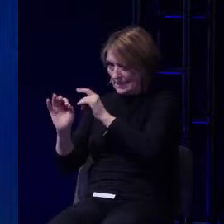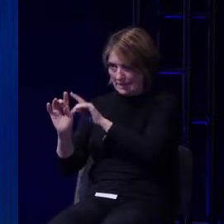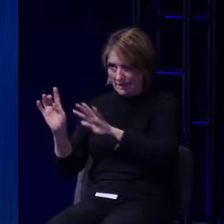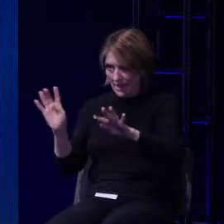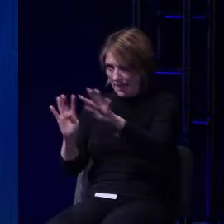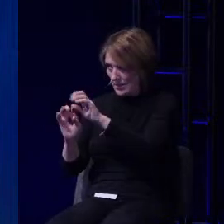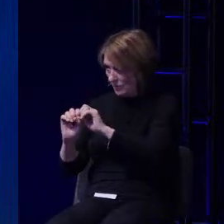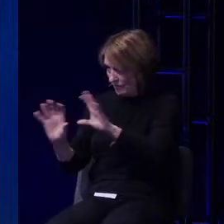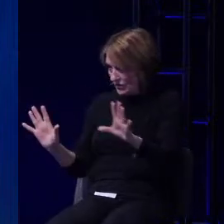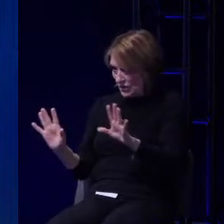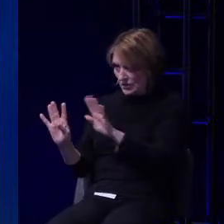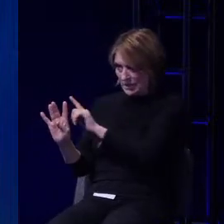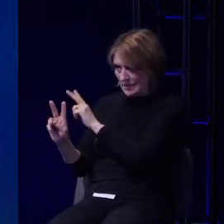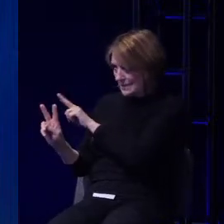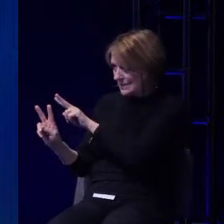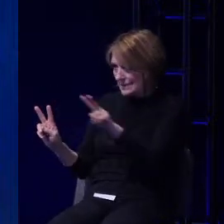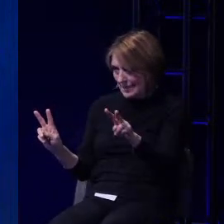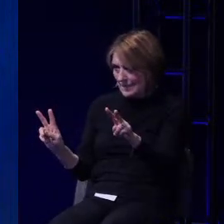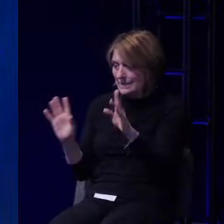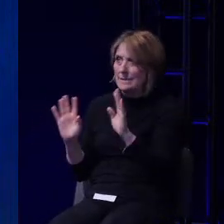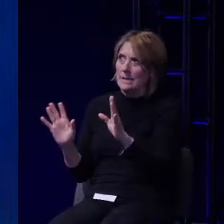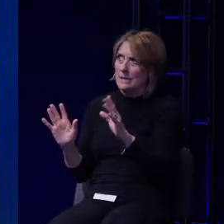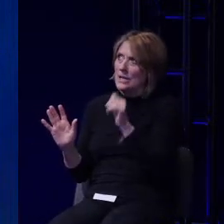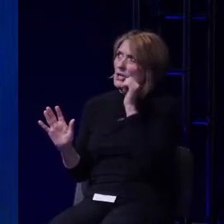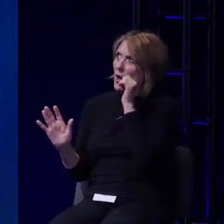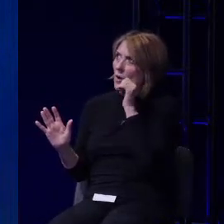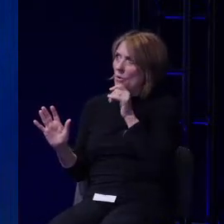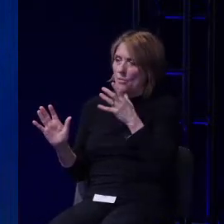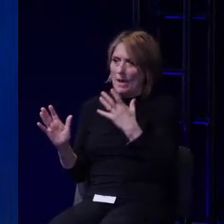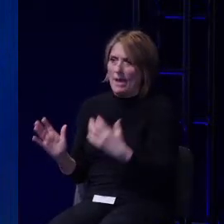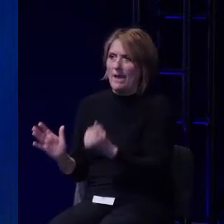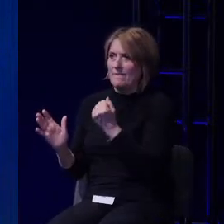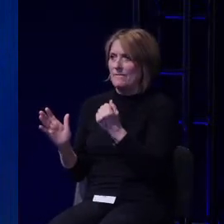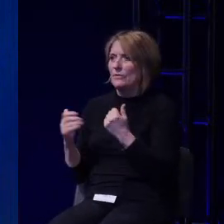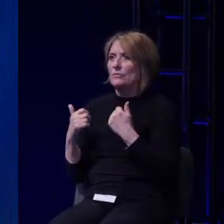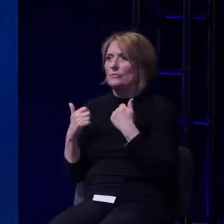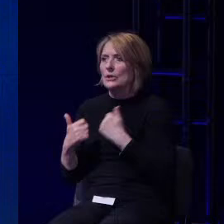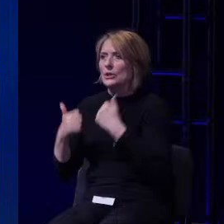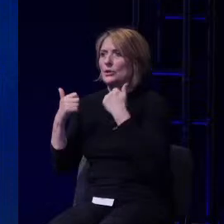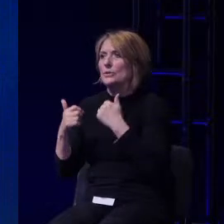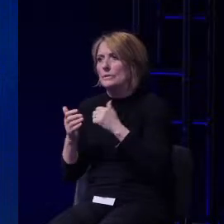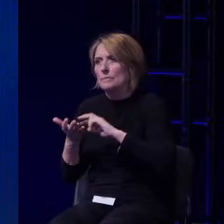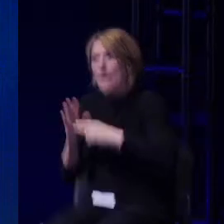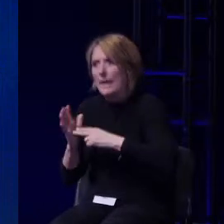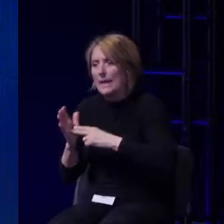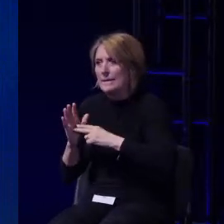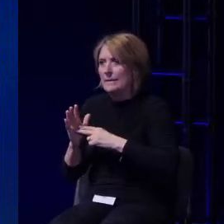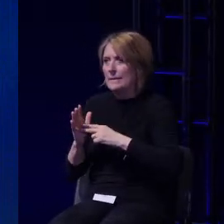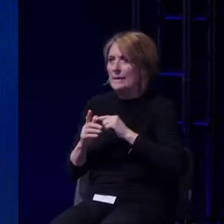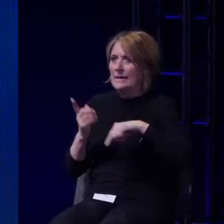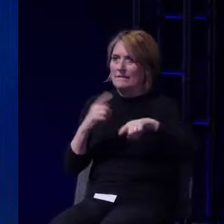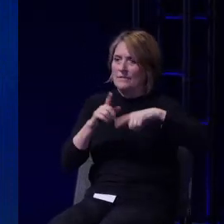it. I know we have a really good plan if the director has sort of, wanted to prep.